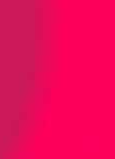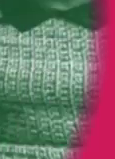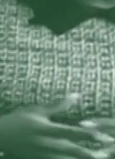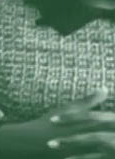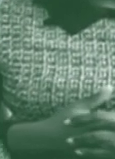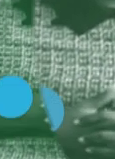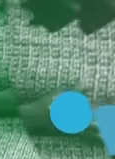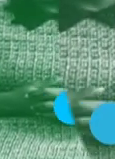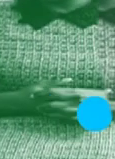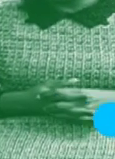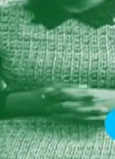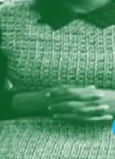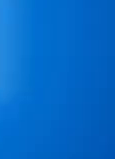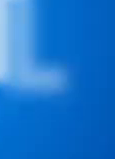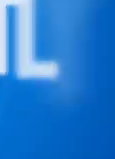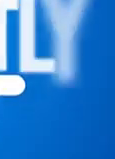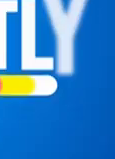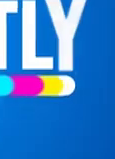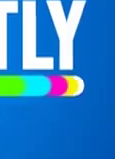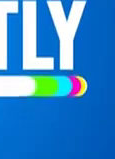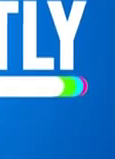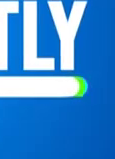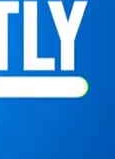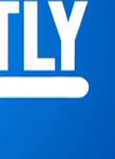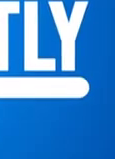'Cause we're differently abled,